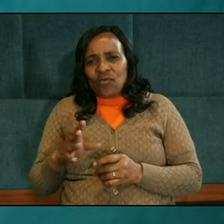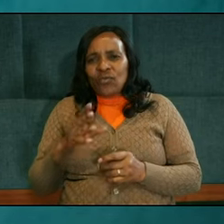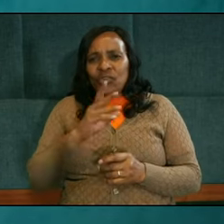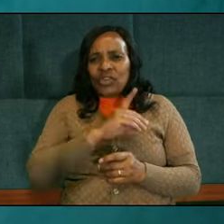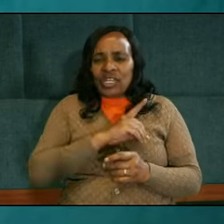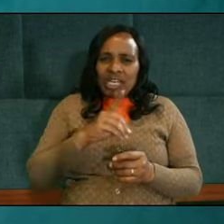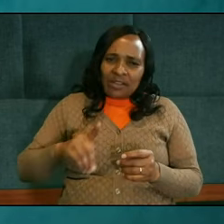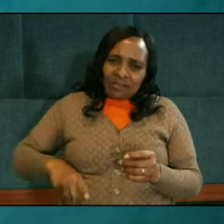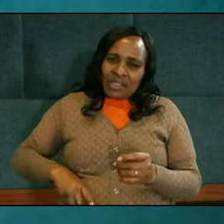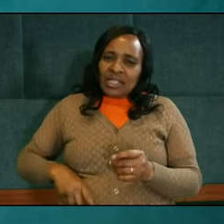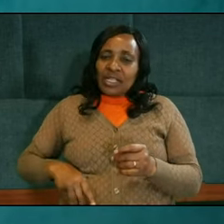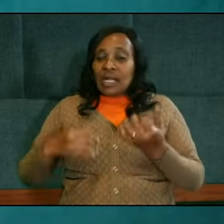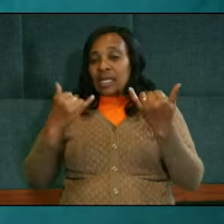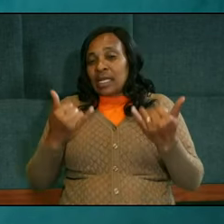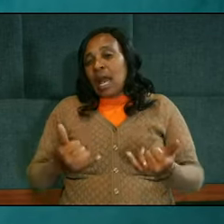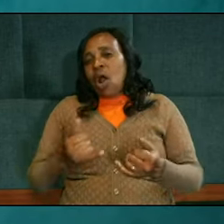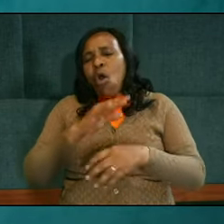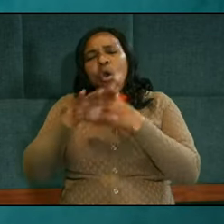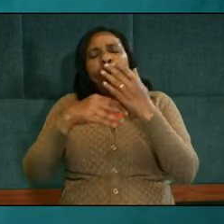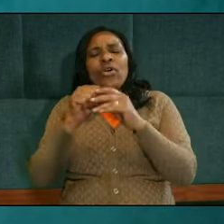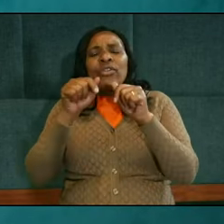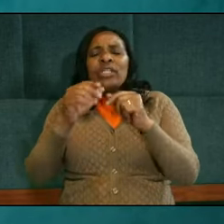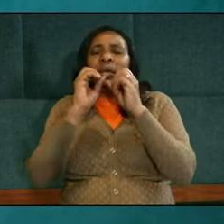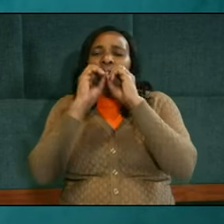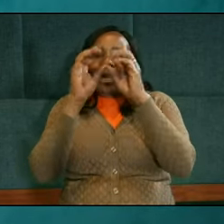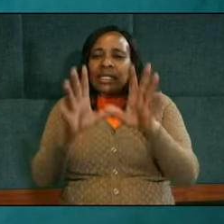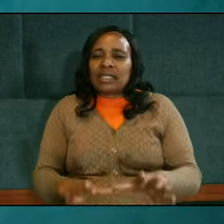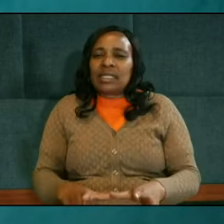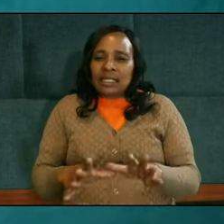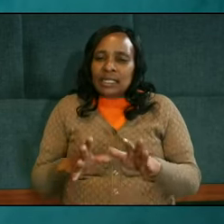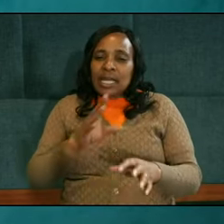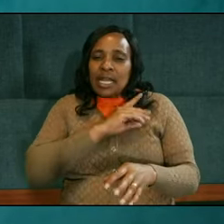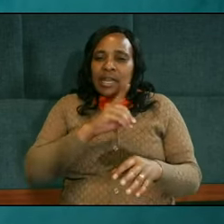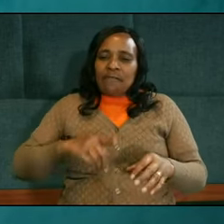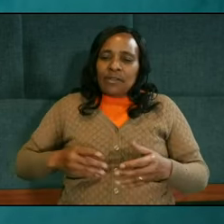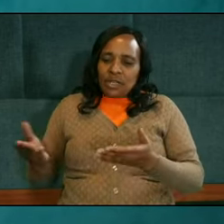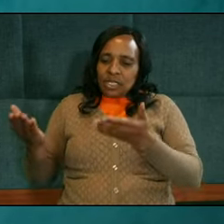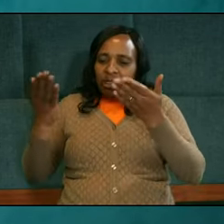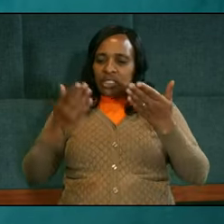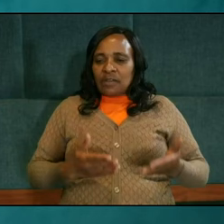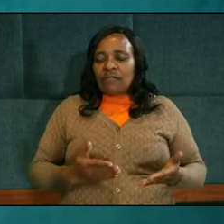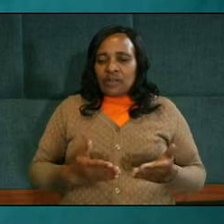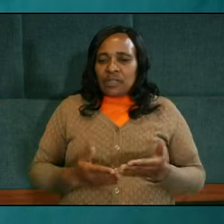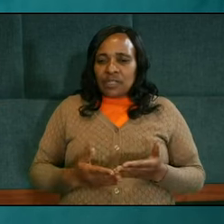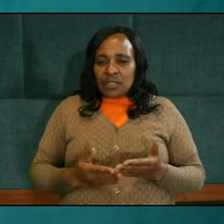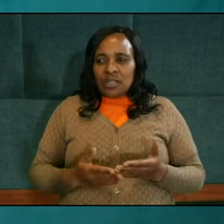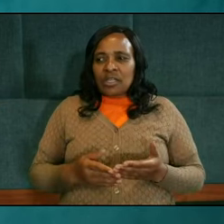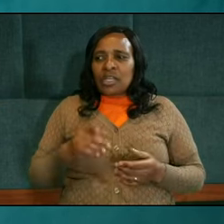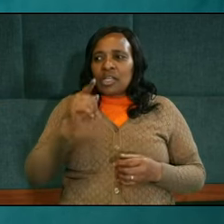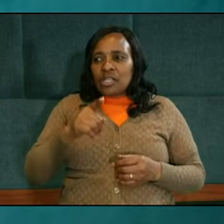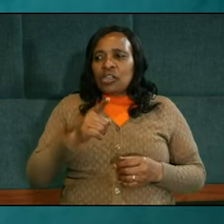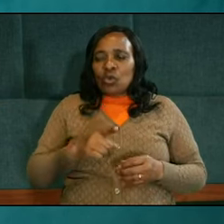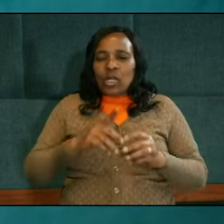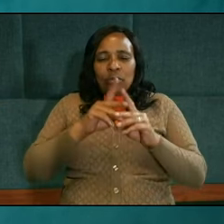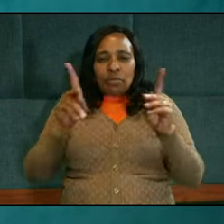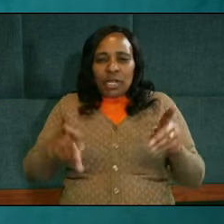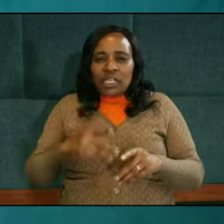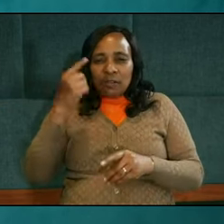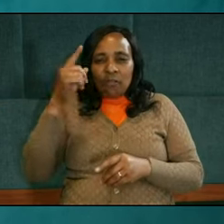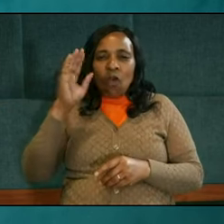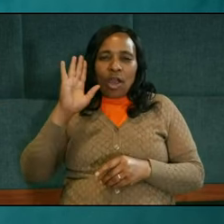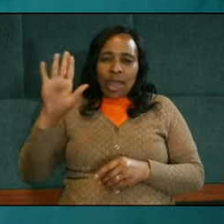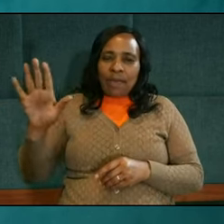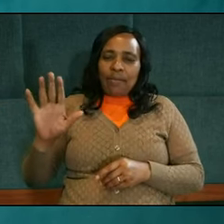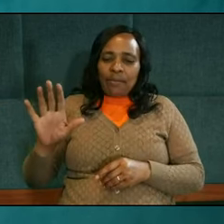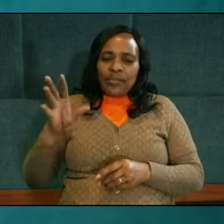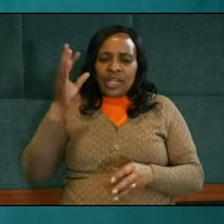see, initially, all these blessings that David received were to be in place for him. So if